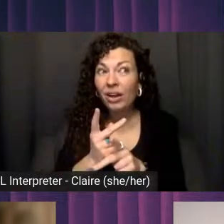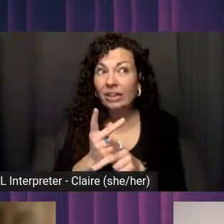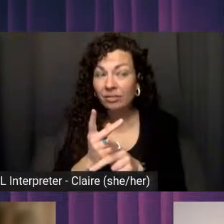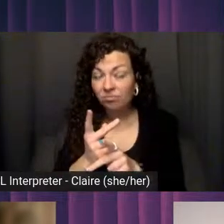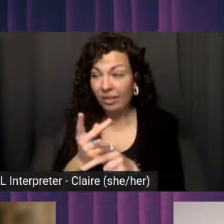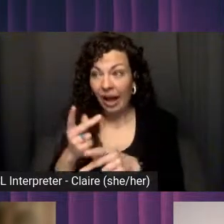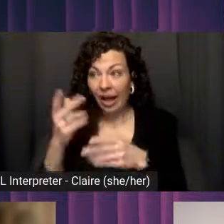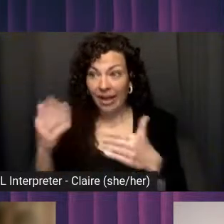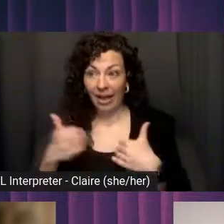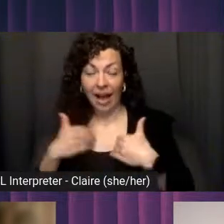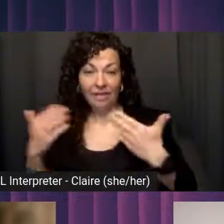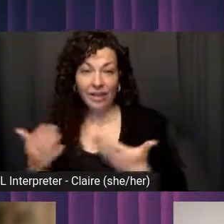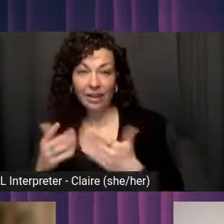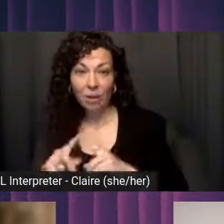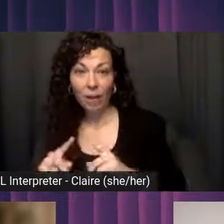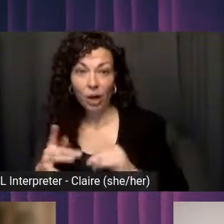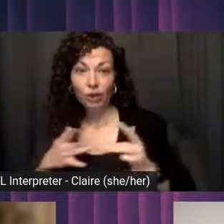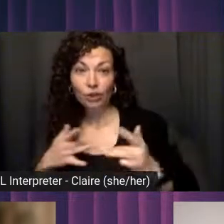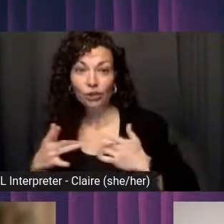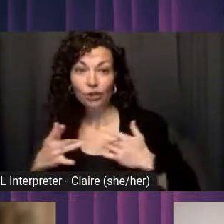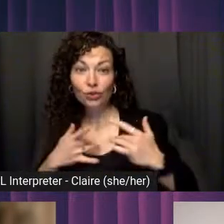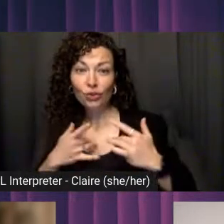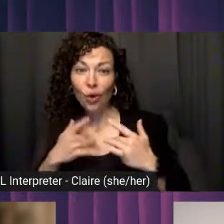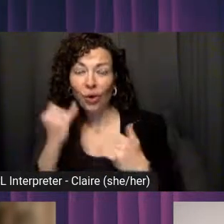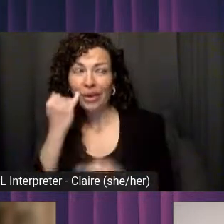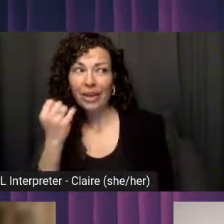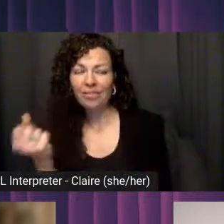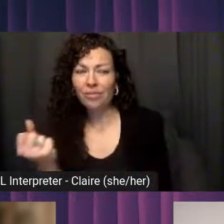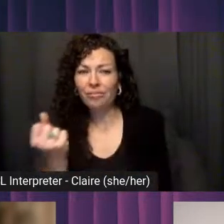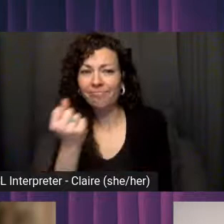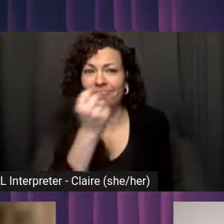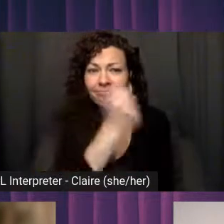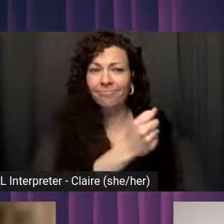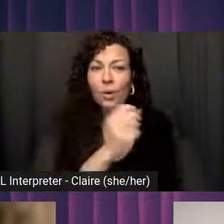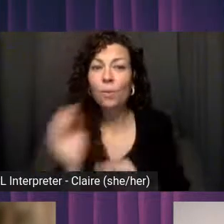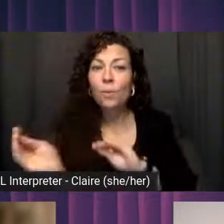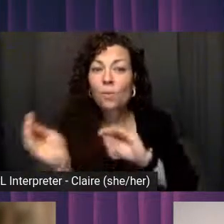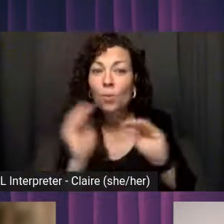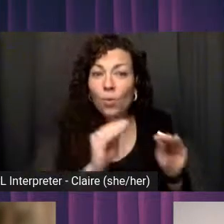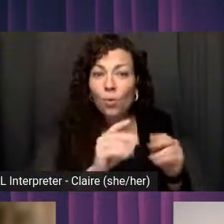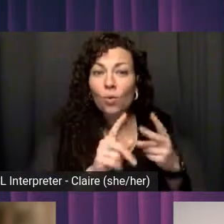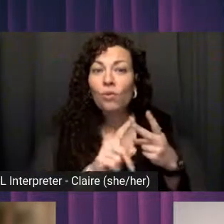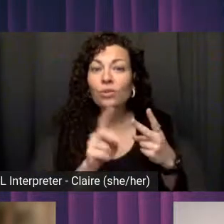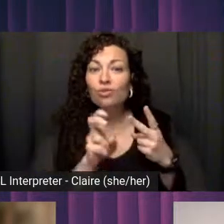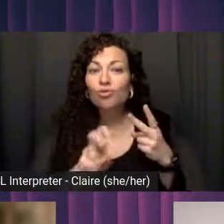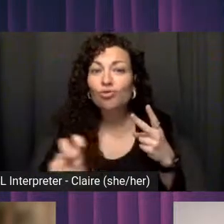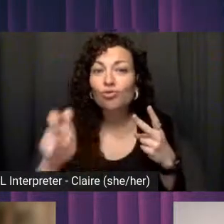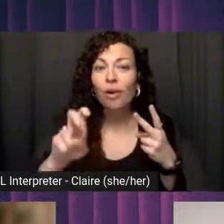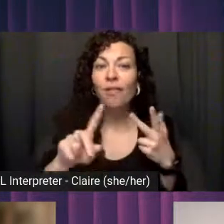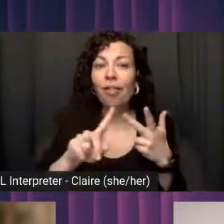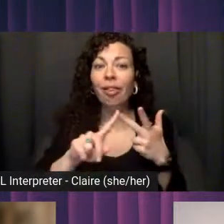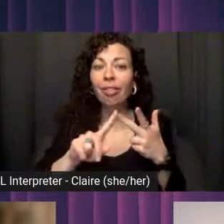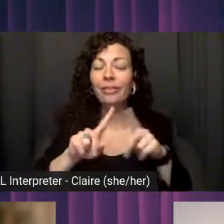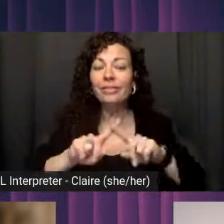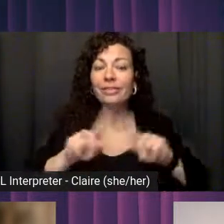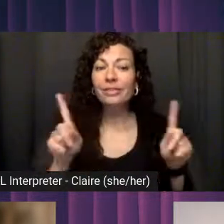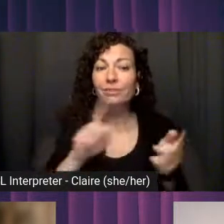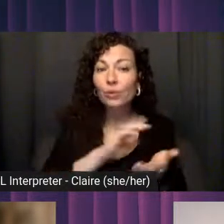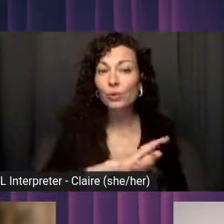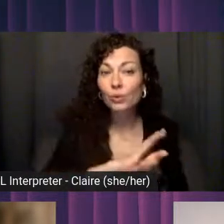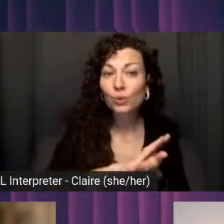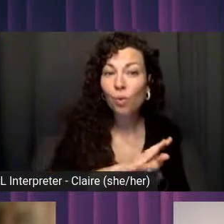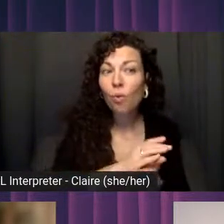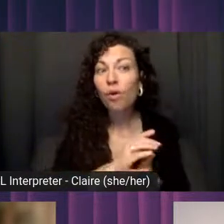or you know, consider jobs and promotions and going to school in other states. Like,